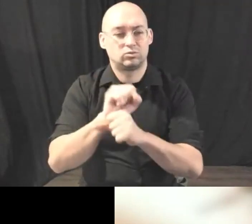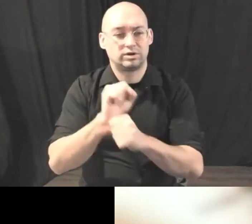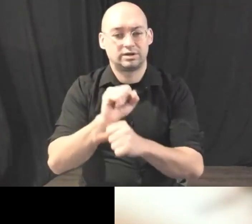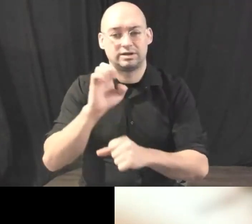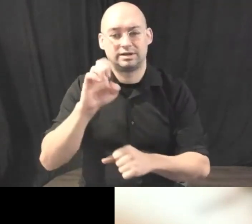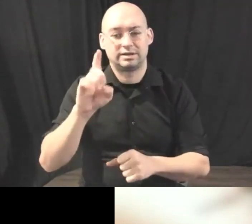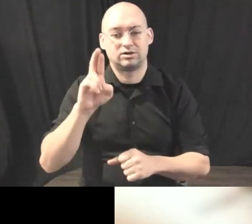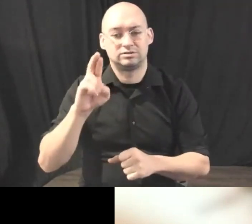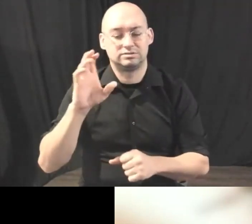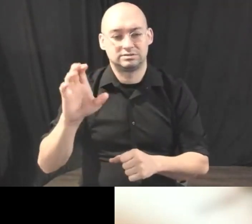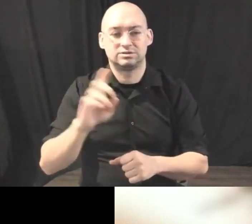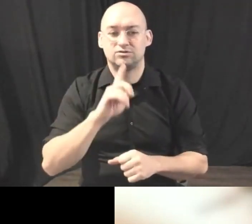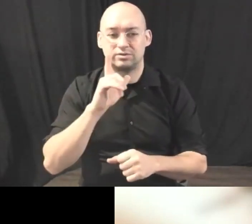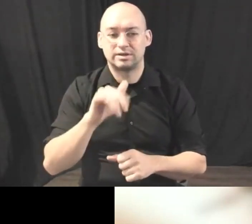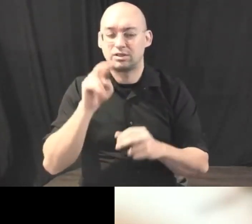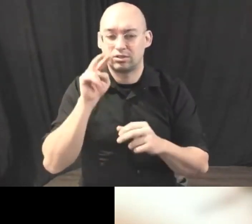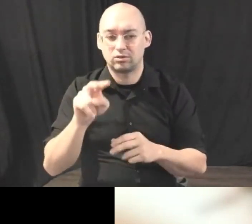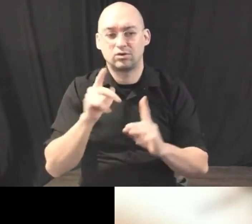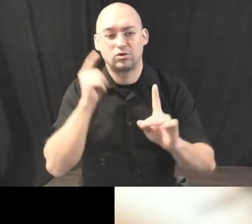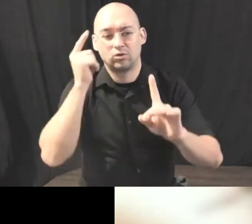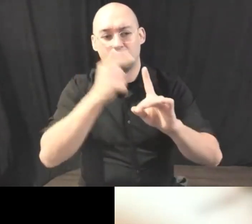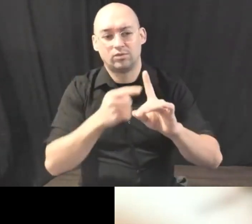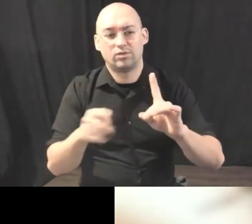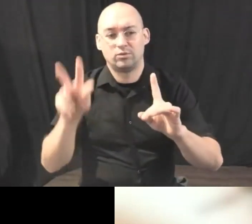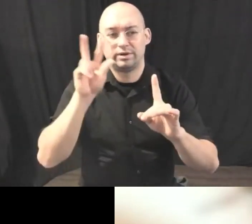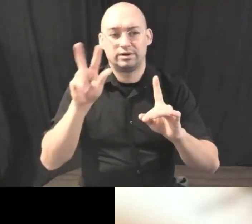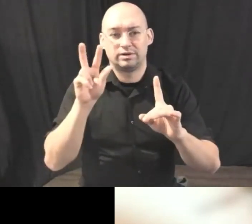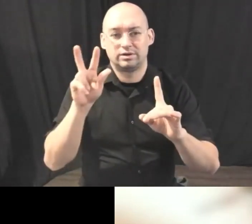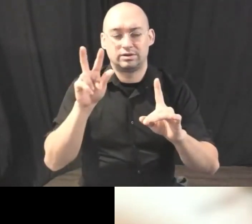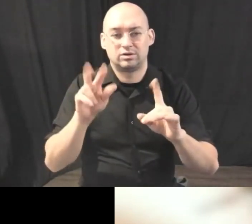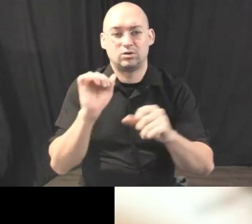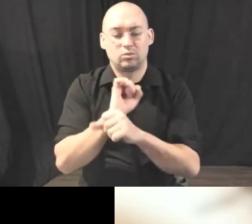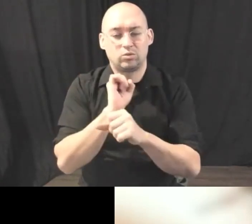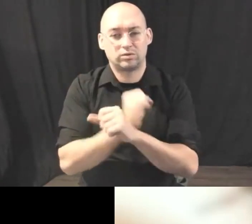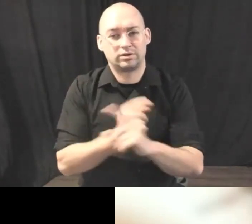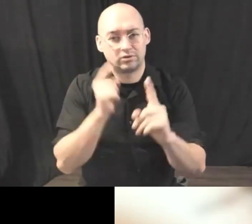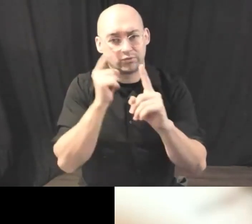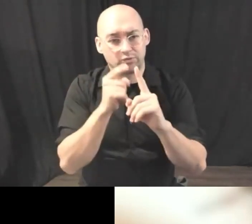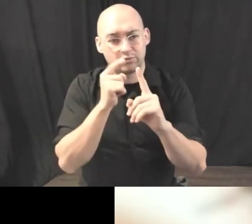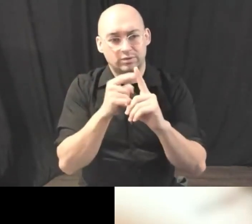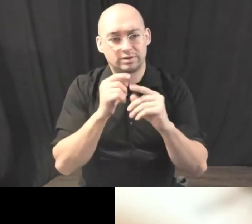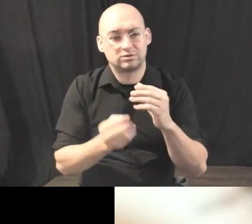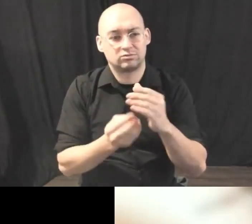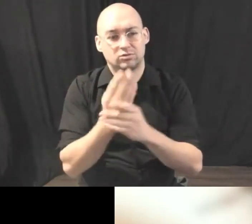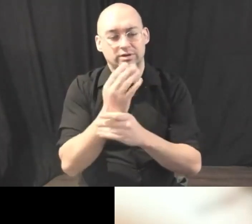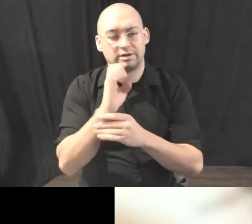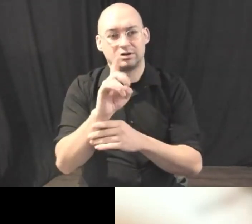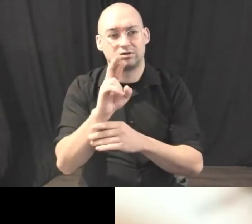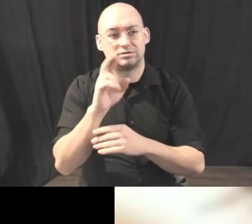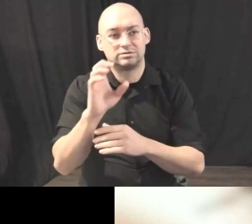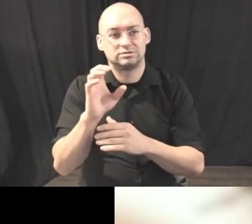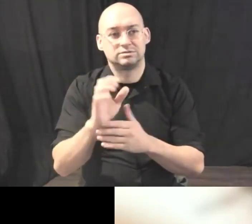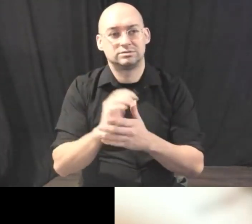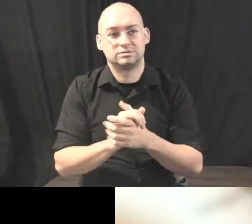to really look at goal 3 and working towards expanding ADRCs to be able to do all of